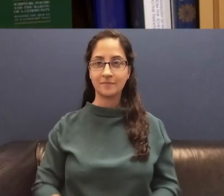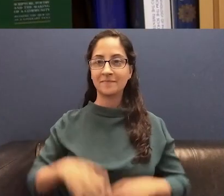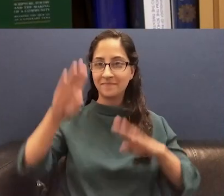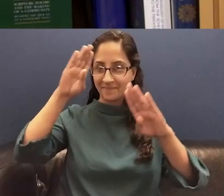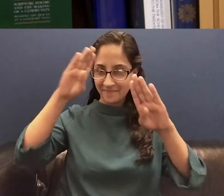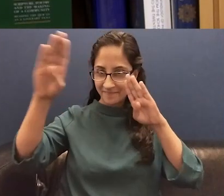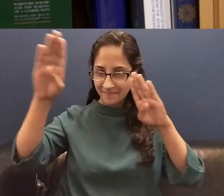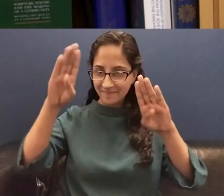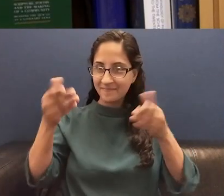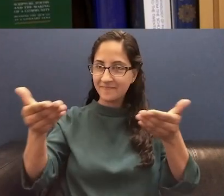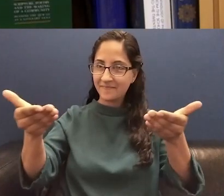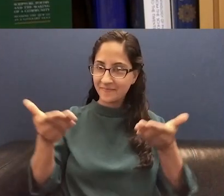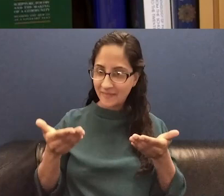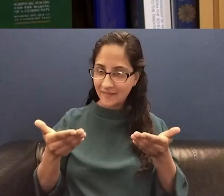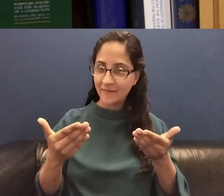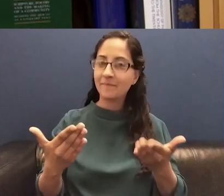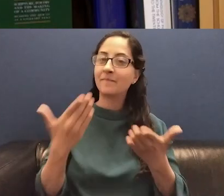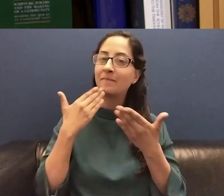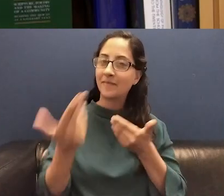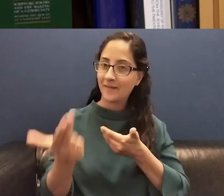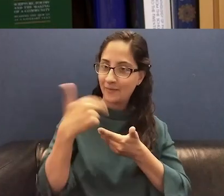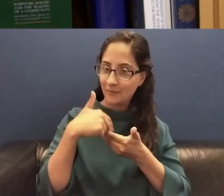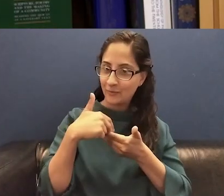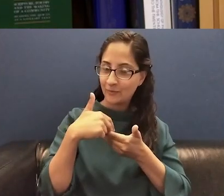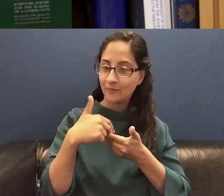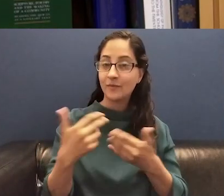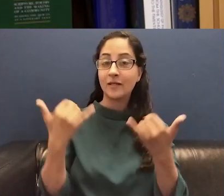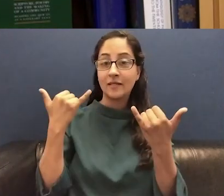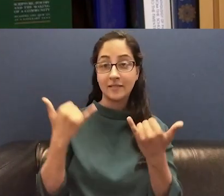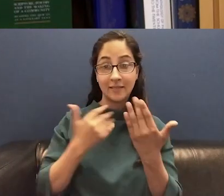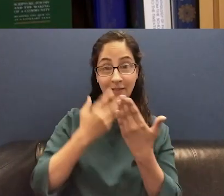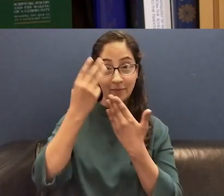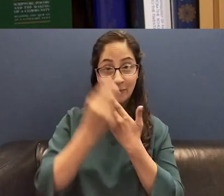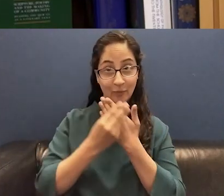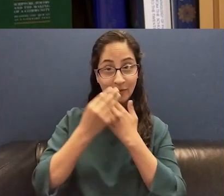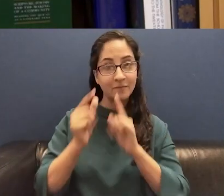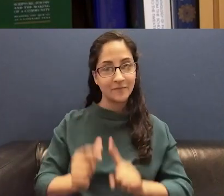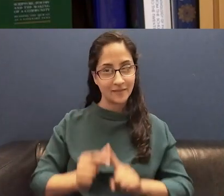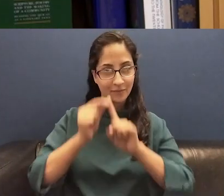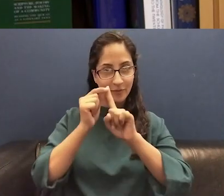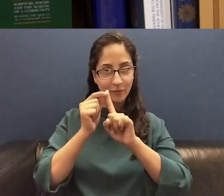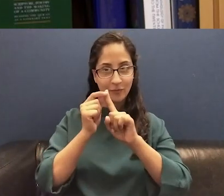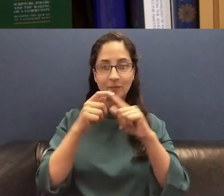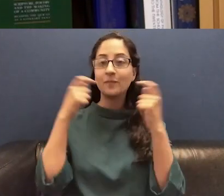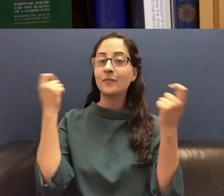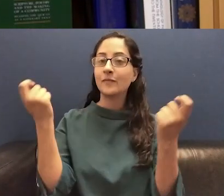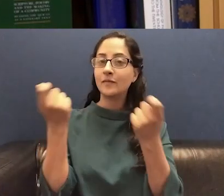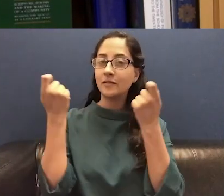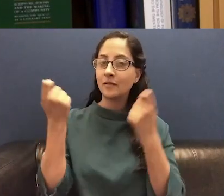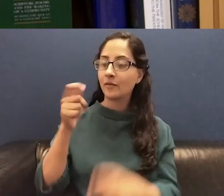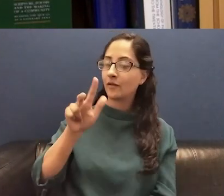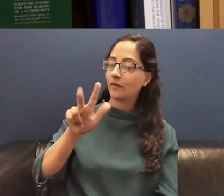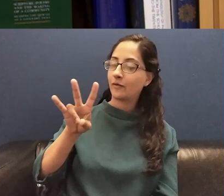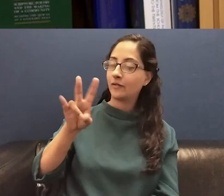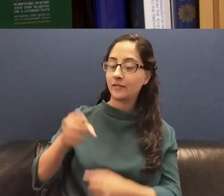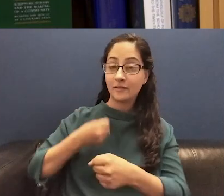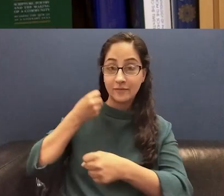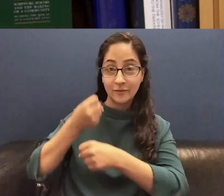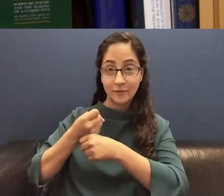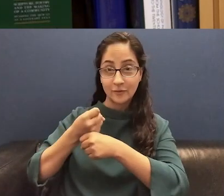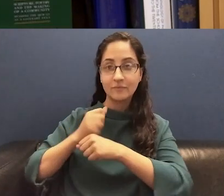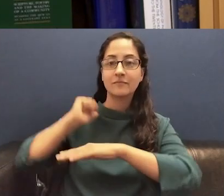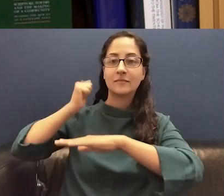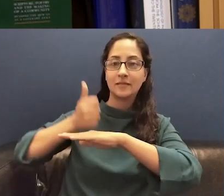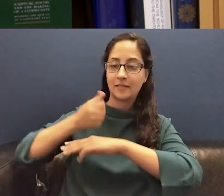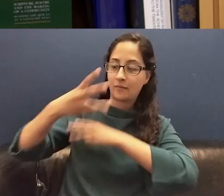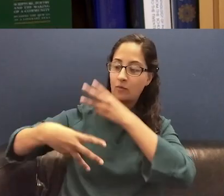Hello and welcome to this special program as we commemorate 37 years of the World Partnership Walk in Canada. My name